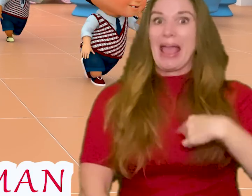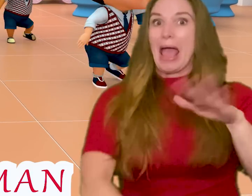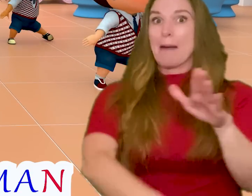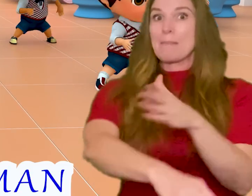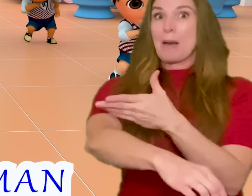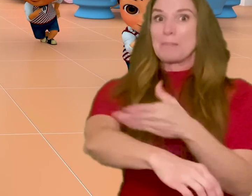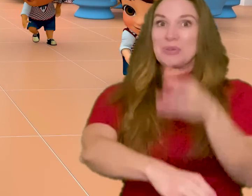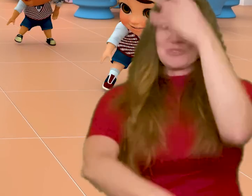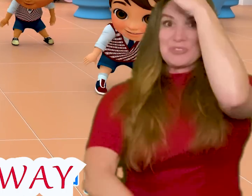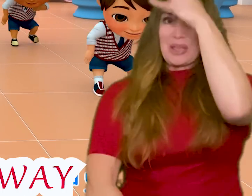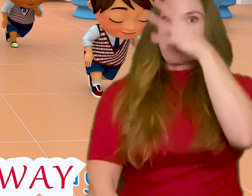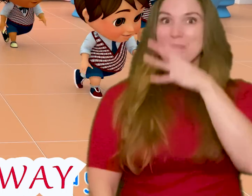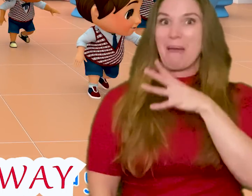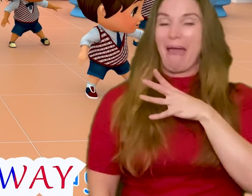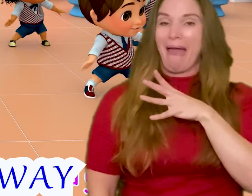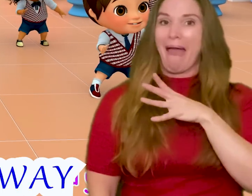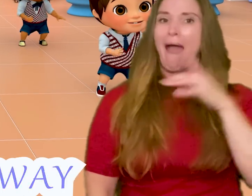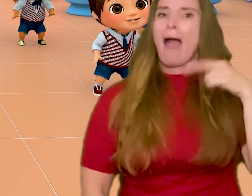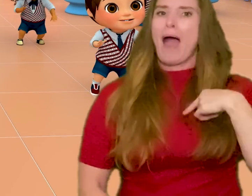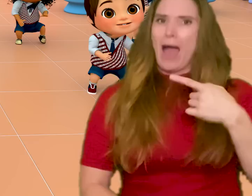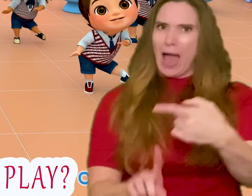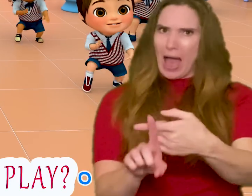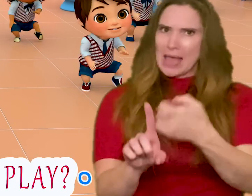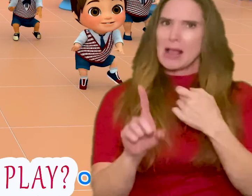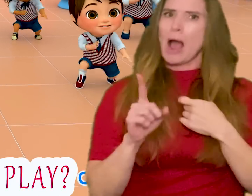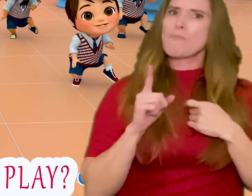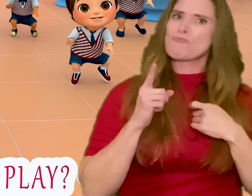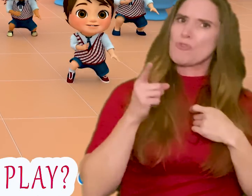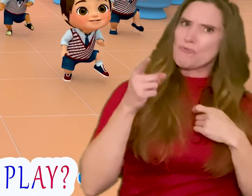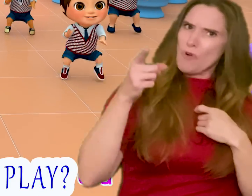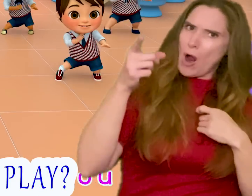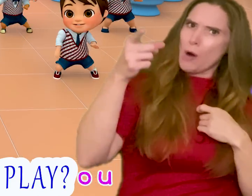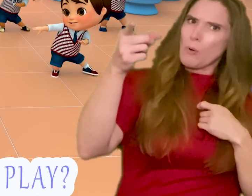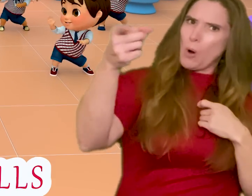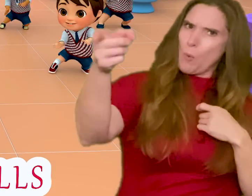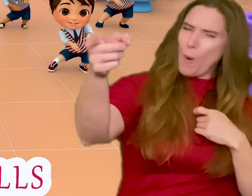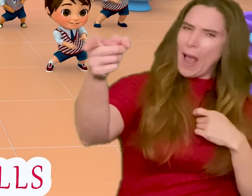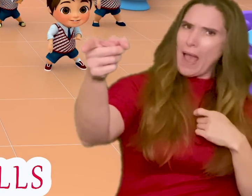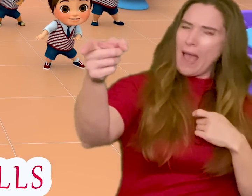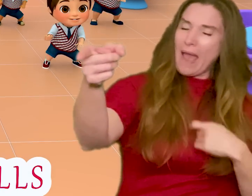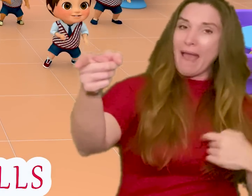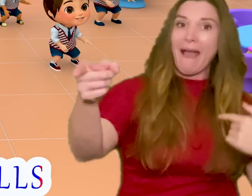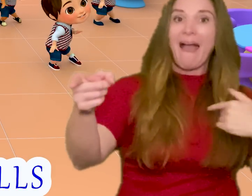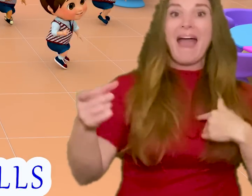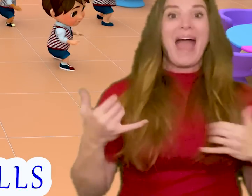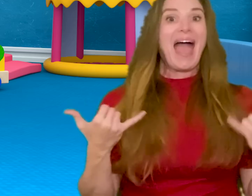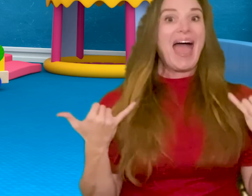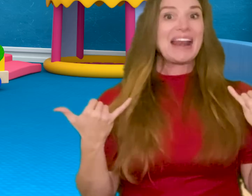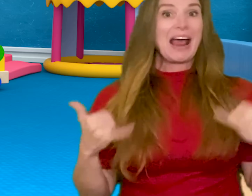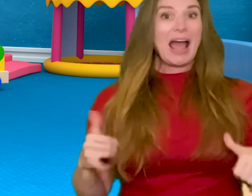I am a Music Man I come from far away and I can't play what can you play I play the